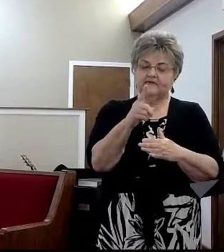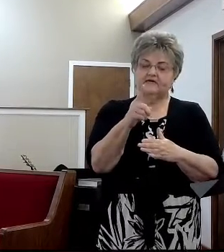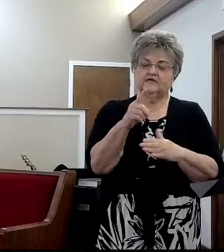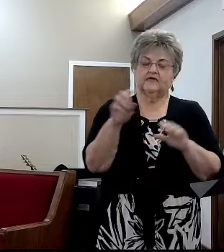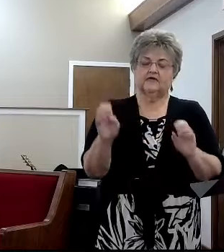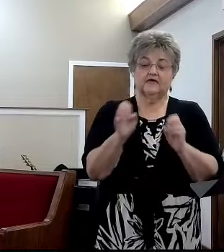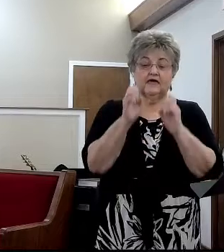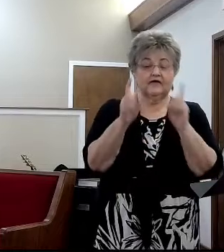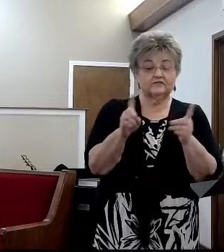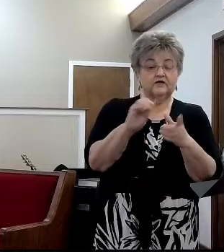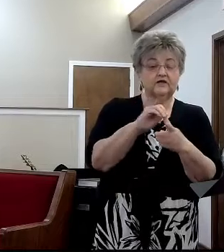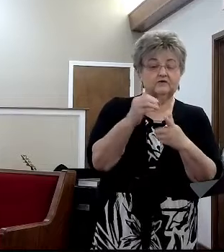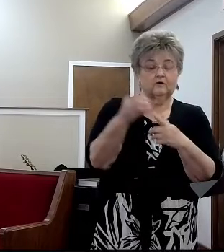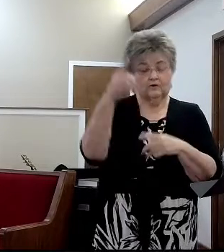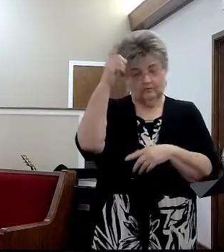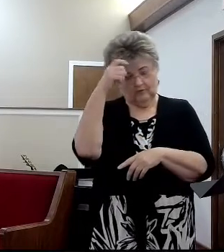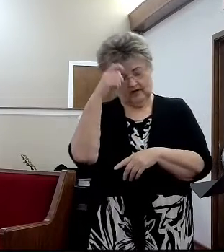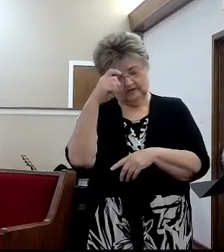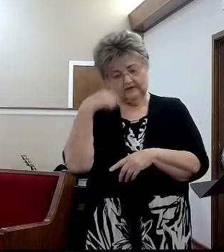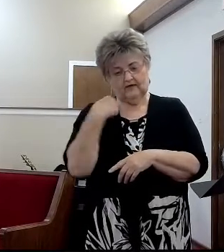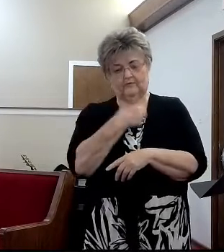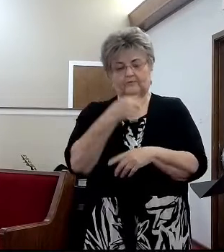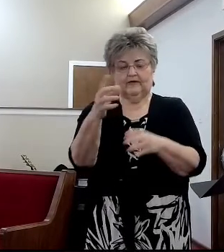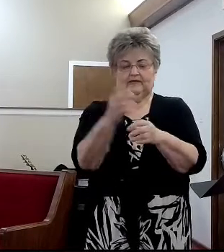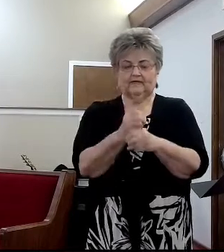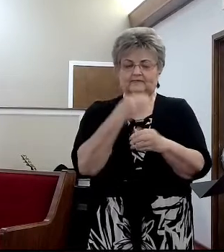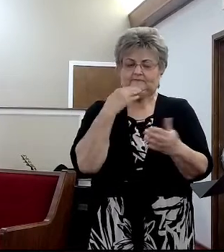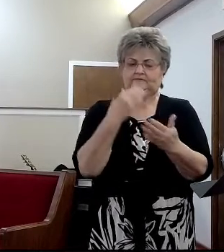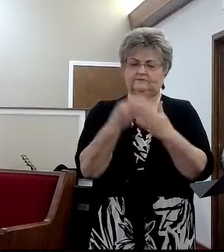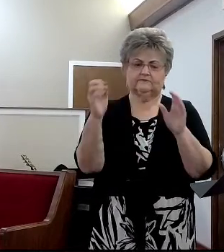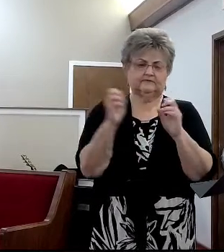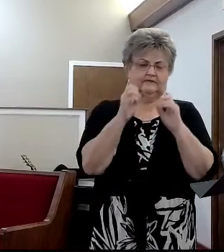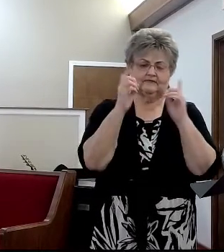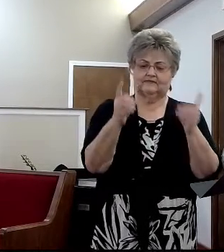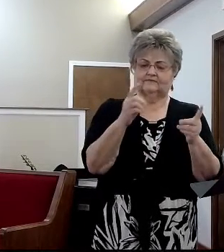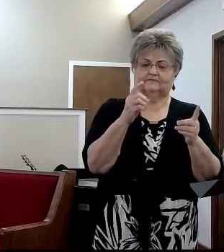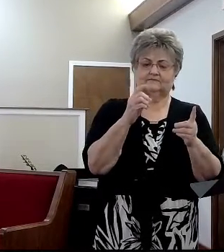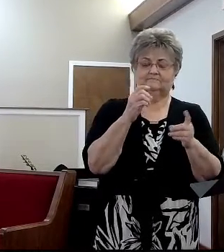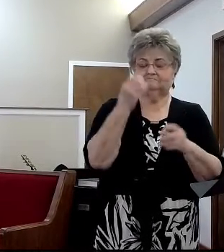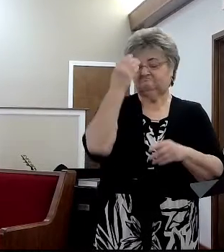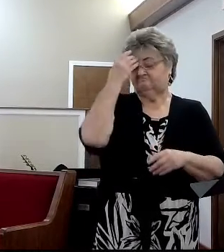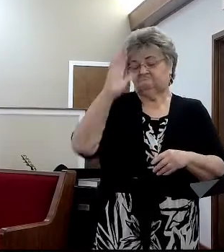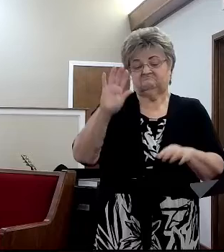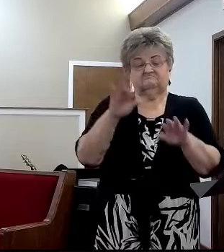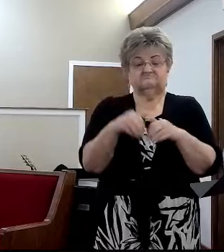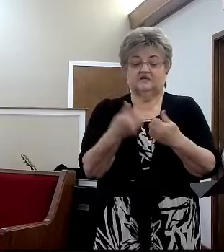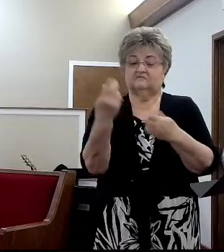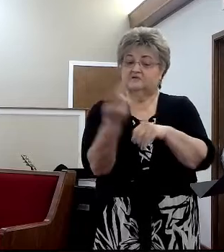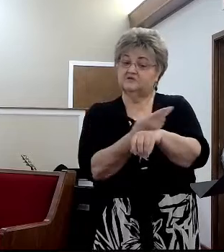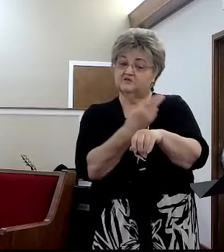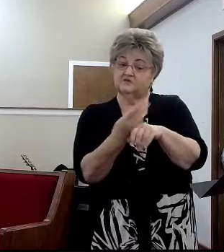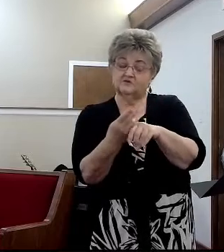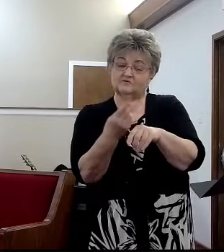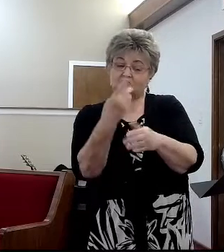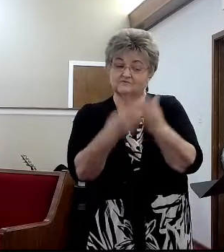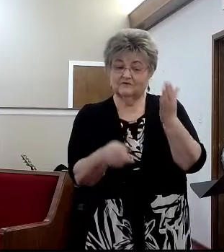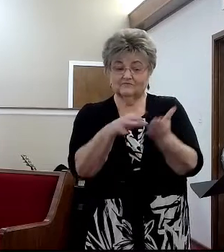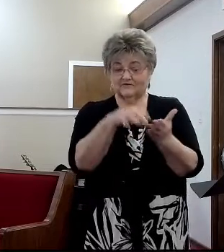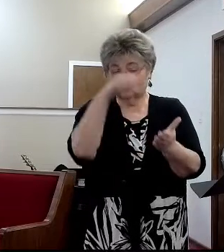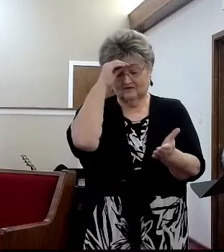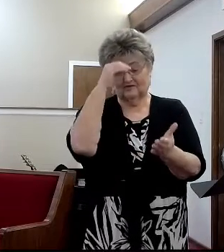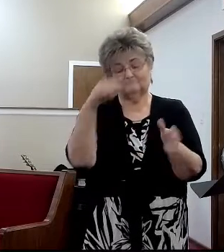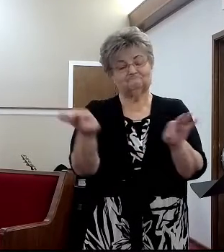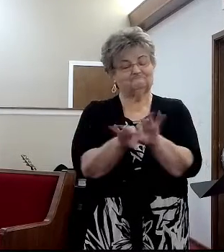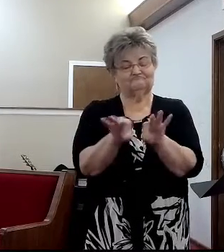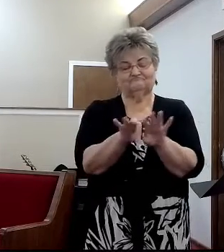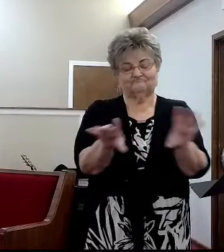a great education and know not how to apply what we've learned, and it doesn't do us any good. So we'll turn to Proverbs 8:11 and see